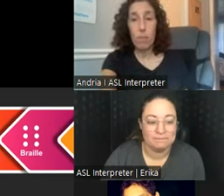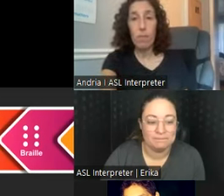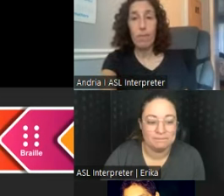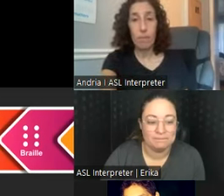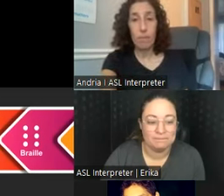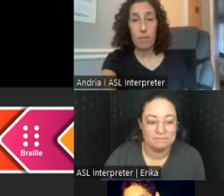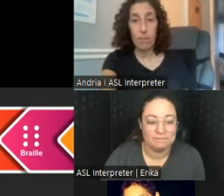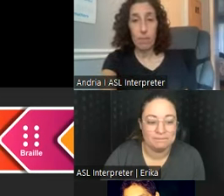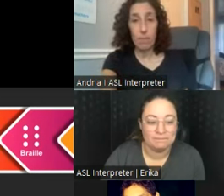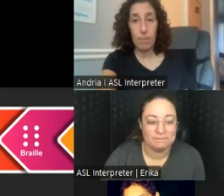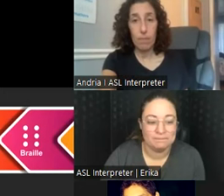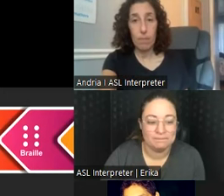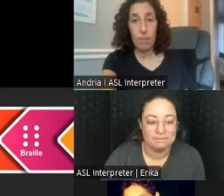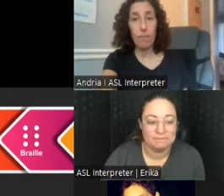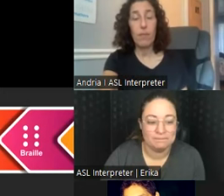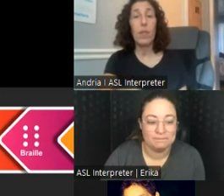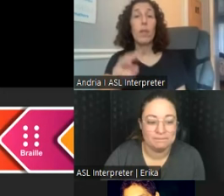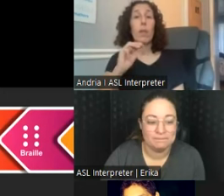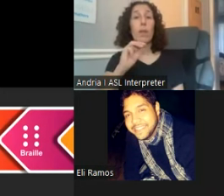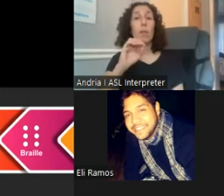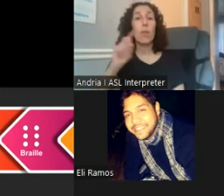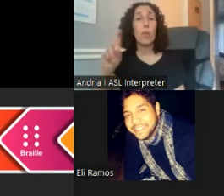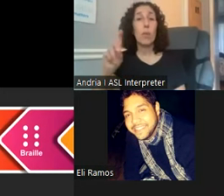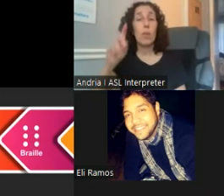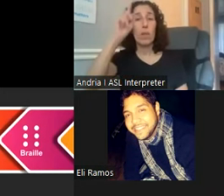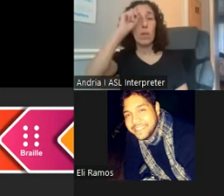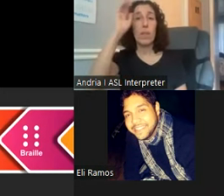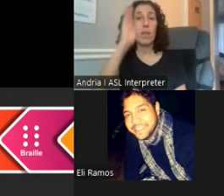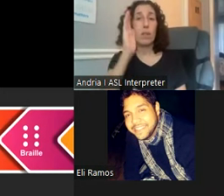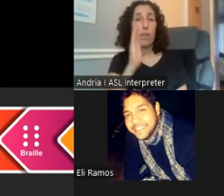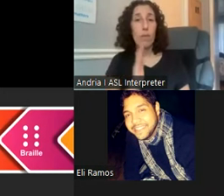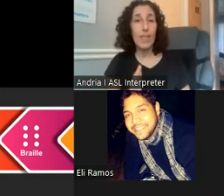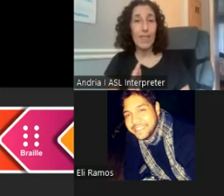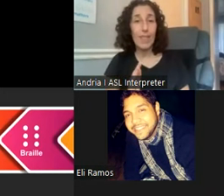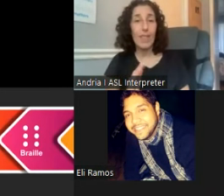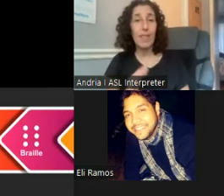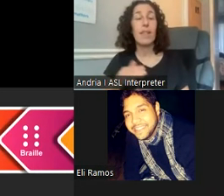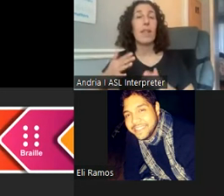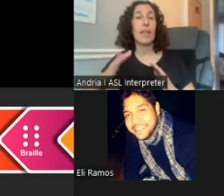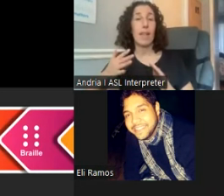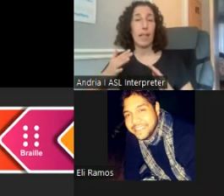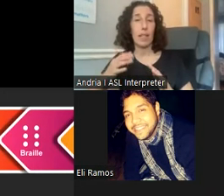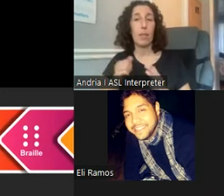mood disorders, and schizophrenic disorders. Next slide.